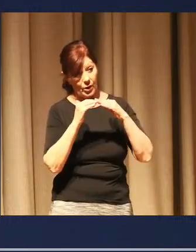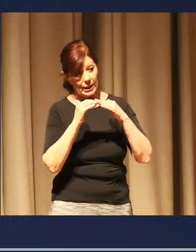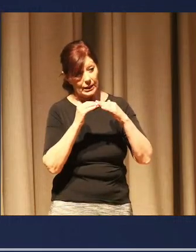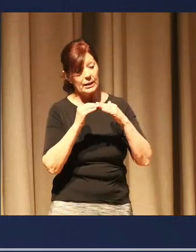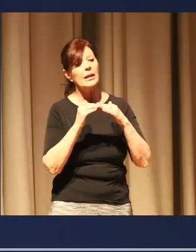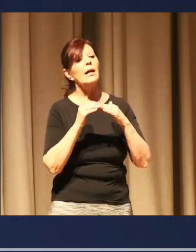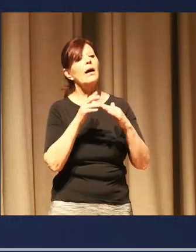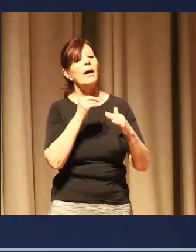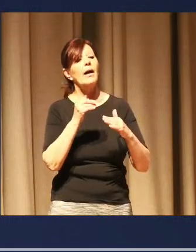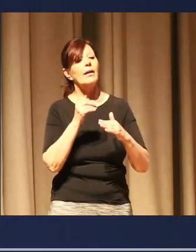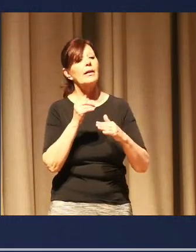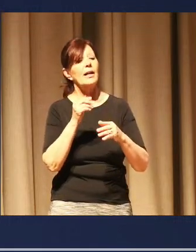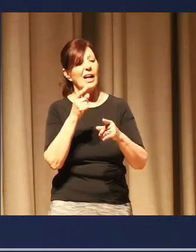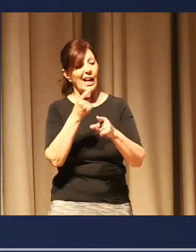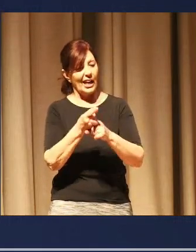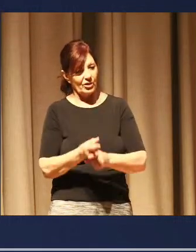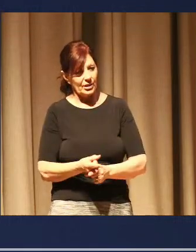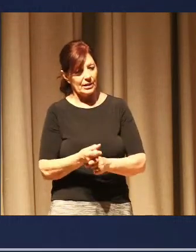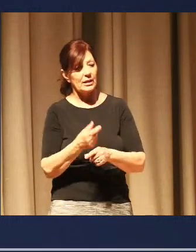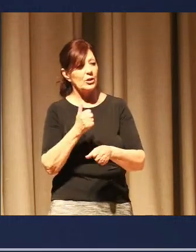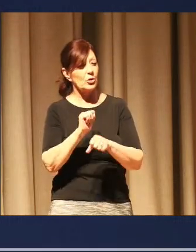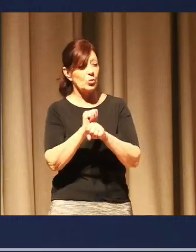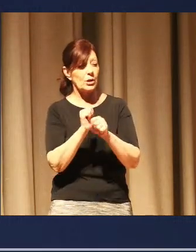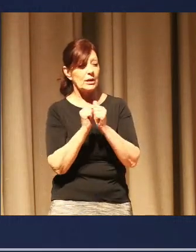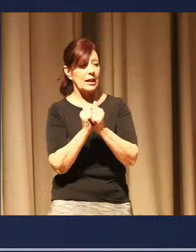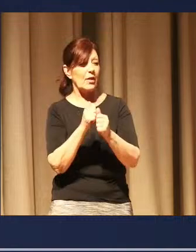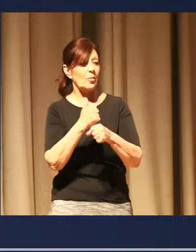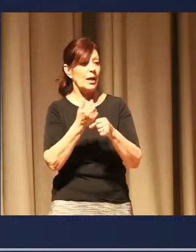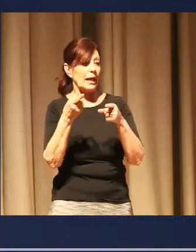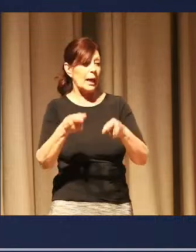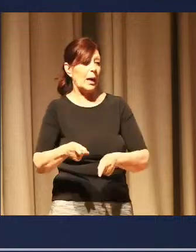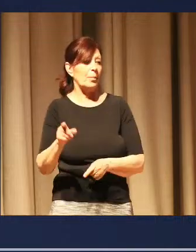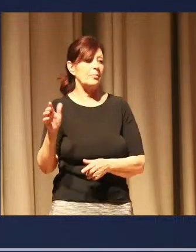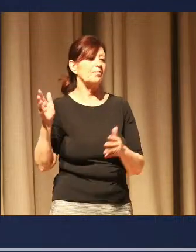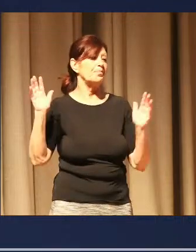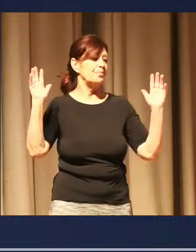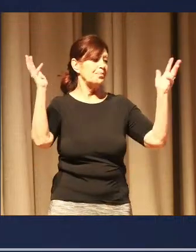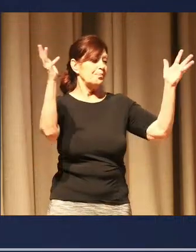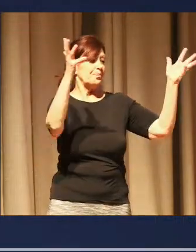accuracy. Let's all work together to make it happen.